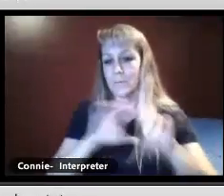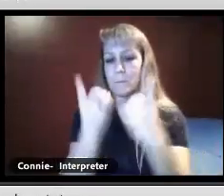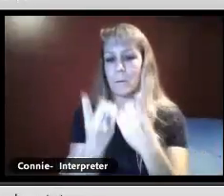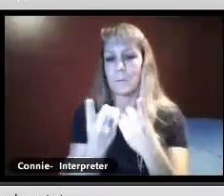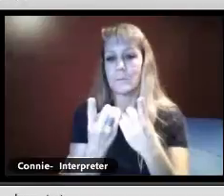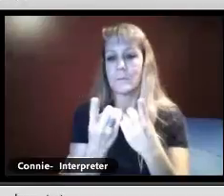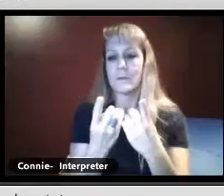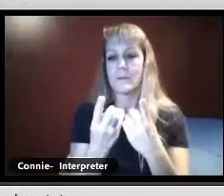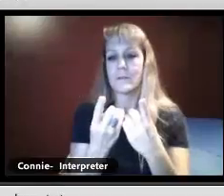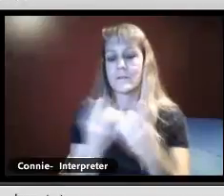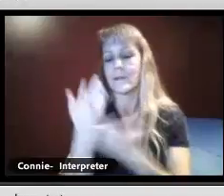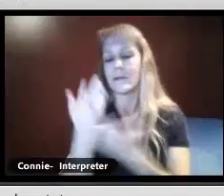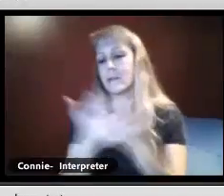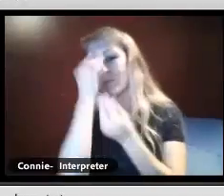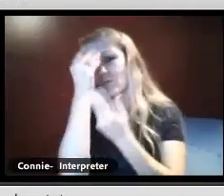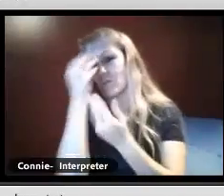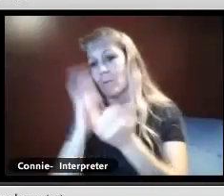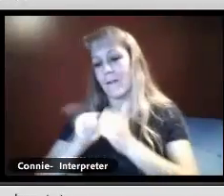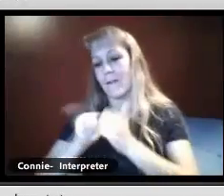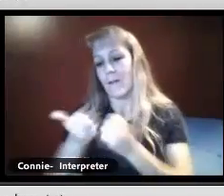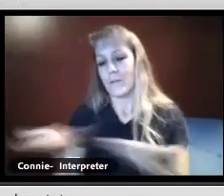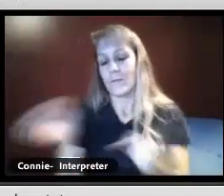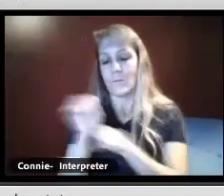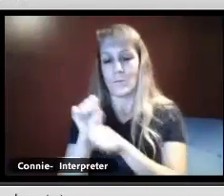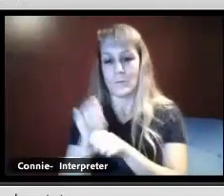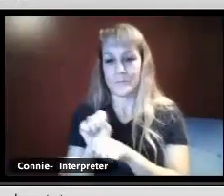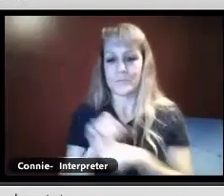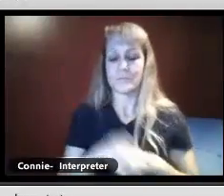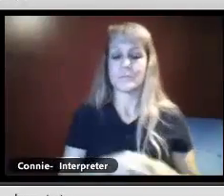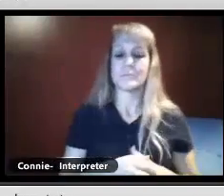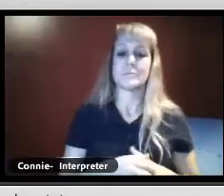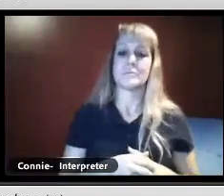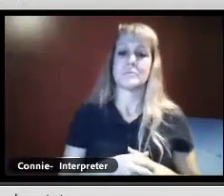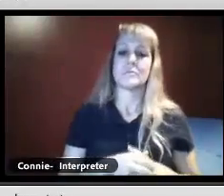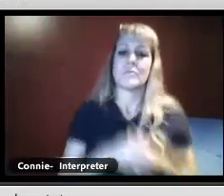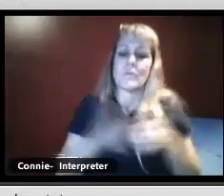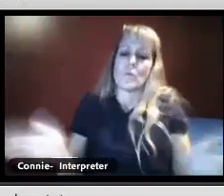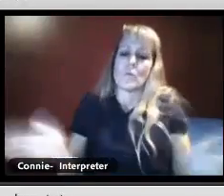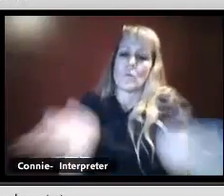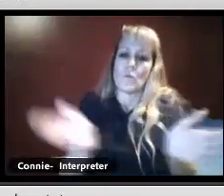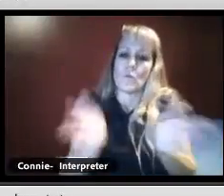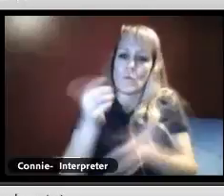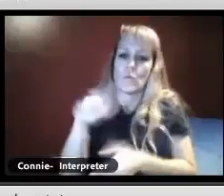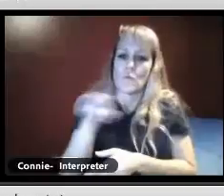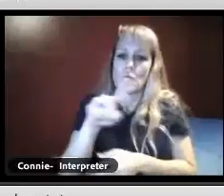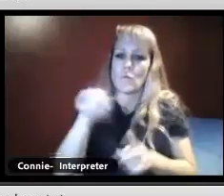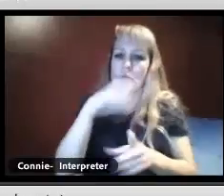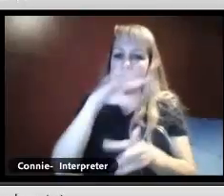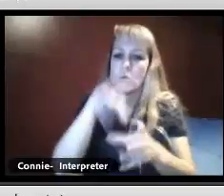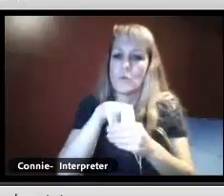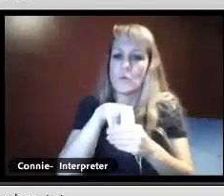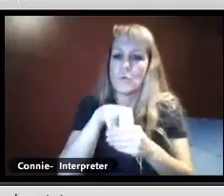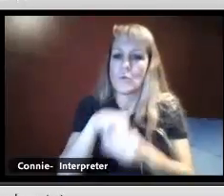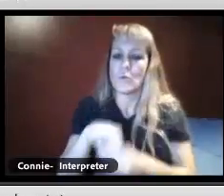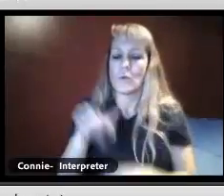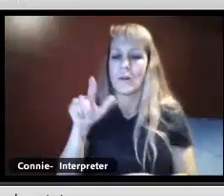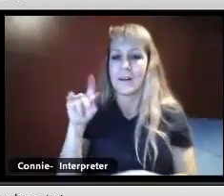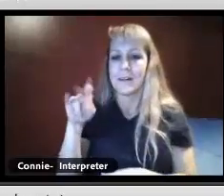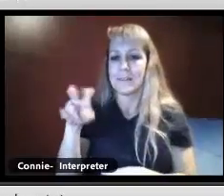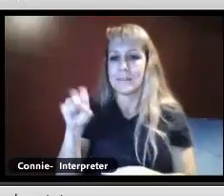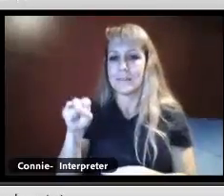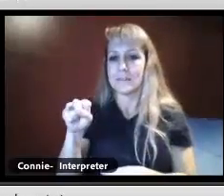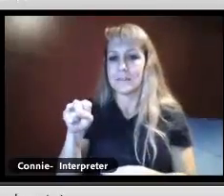to some of this material on how stuff works. So I want to encourage you, when you include these links in your